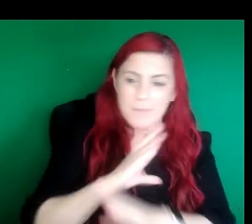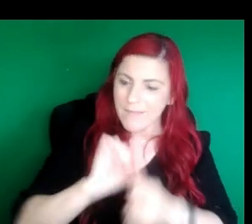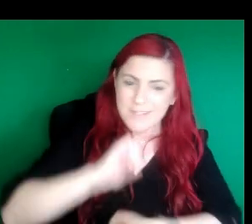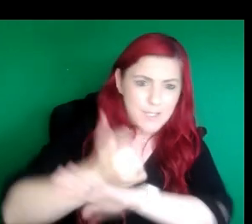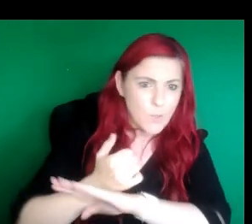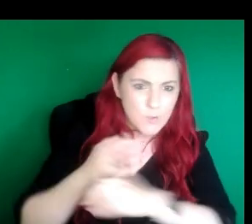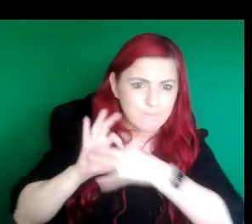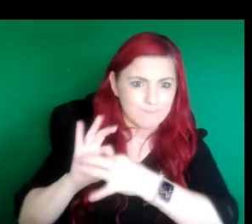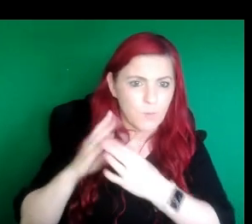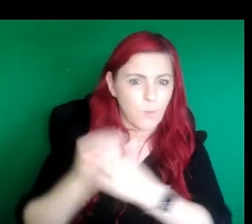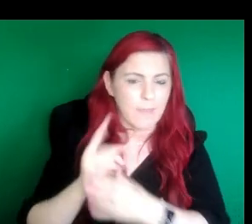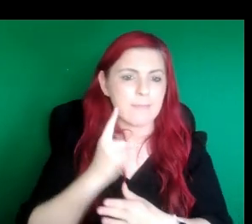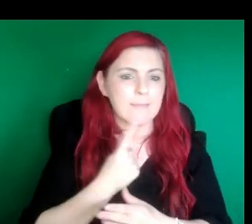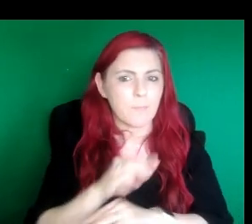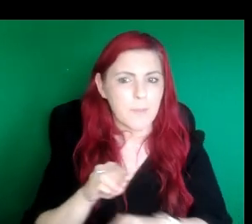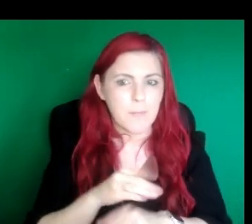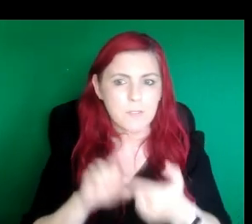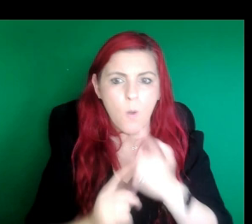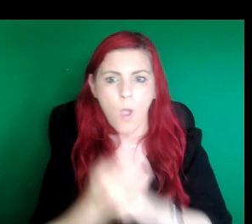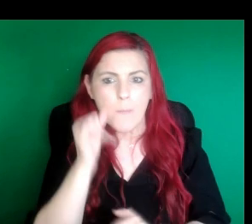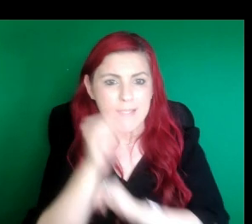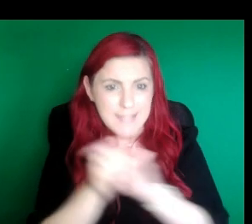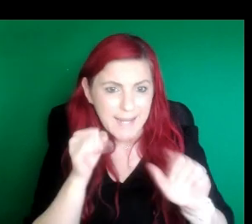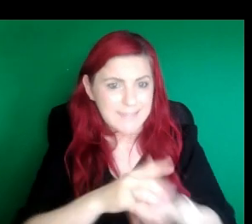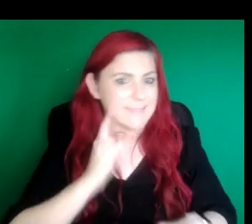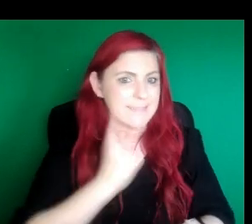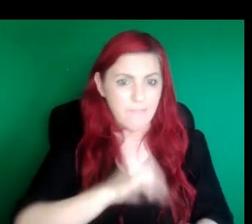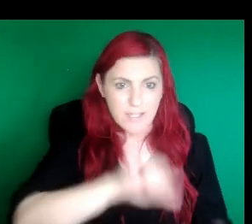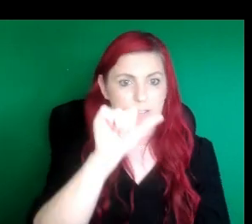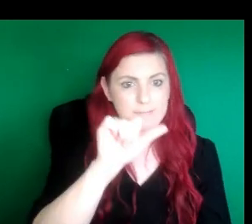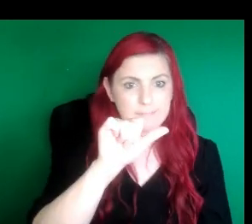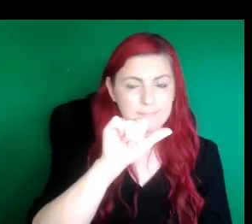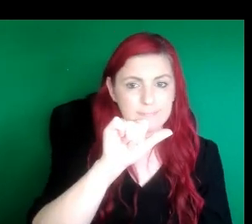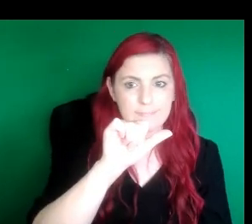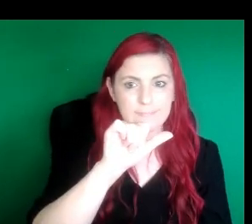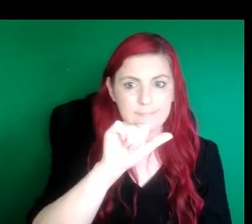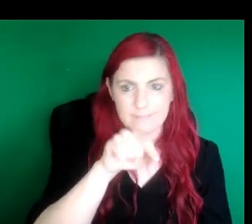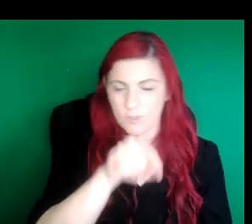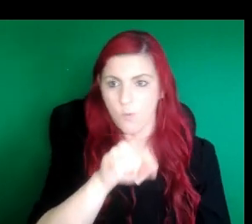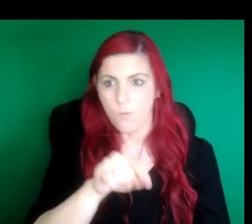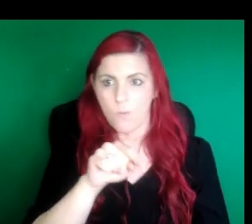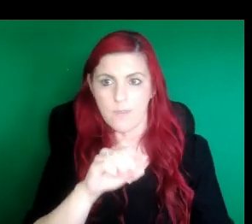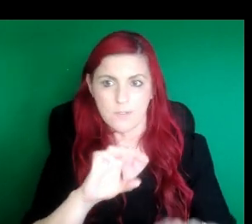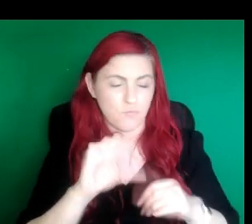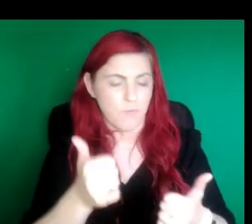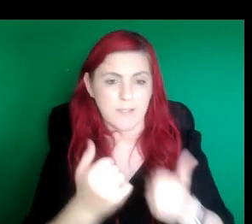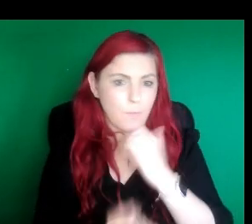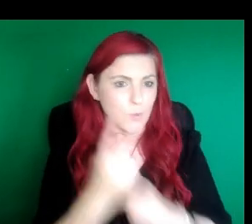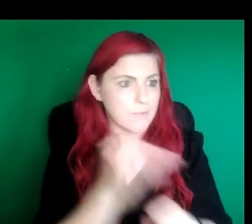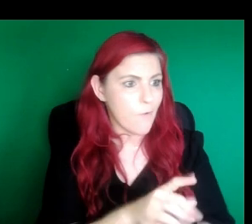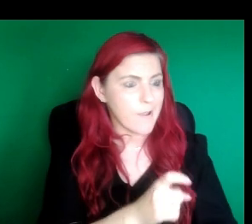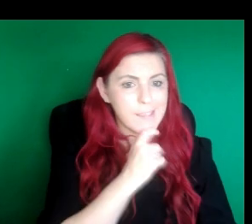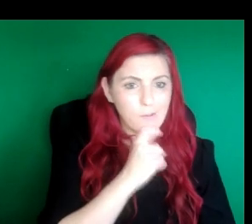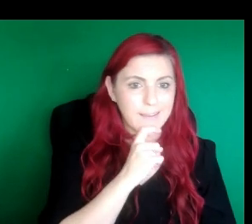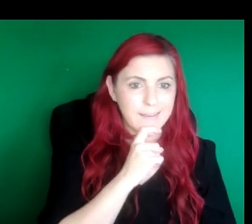deaf people. So upskilling and appropriate training needs to be there for deaf adults. there are upskill and training opportunities for hearing